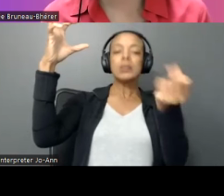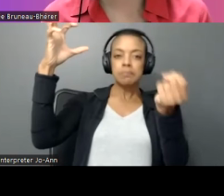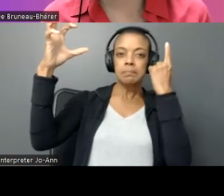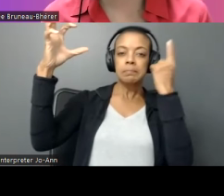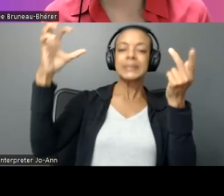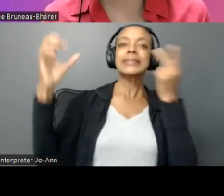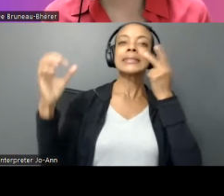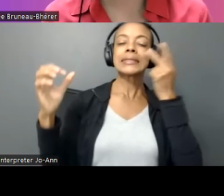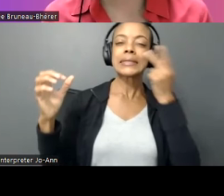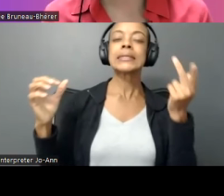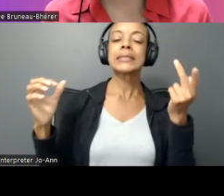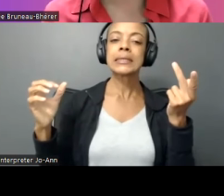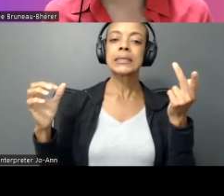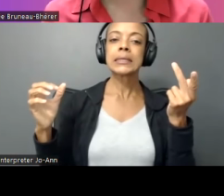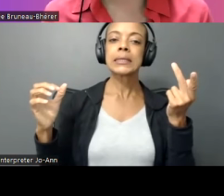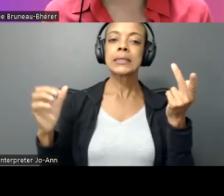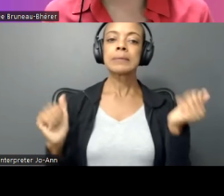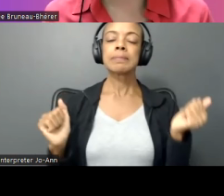this